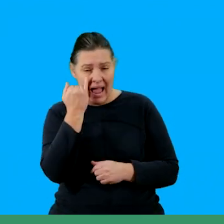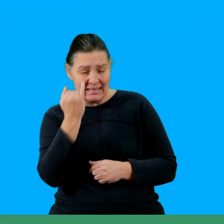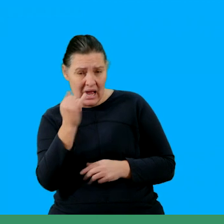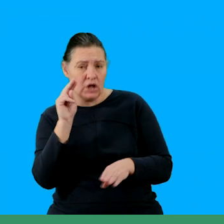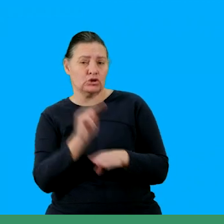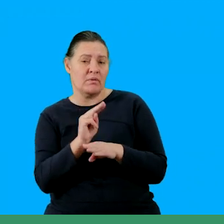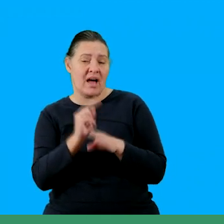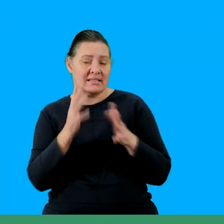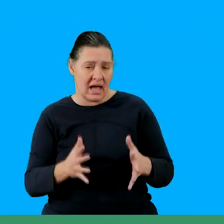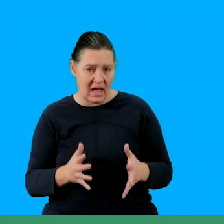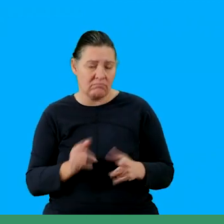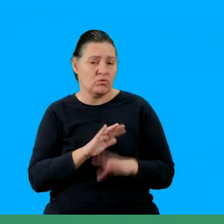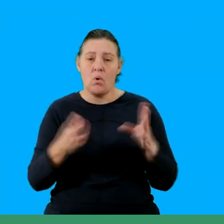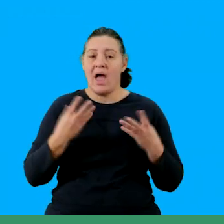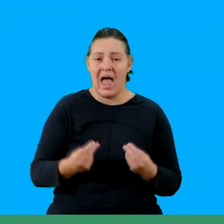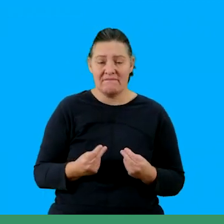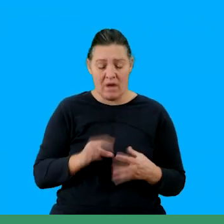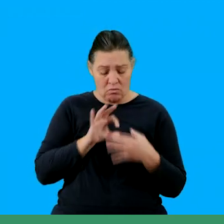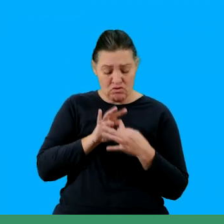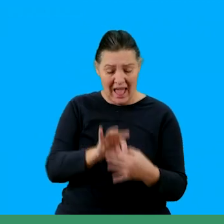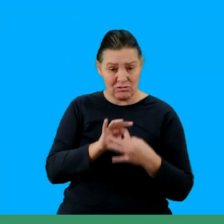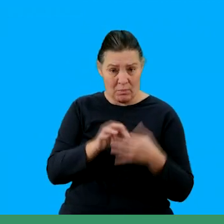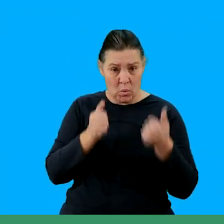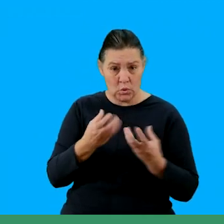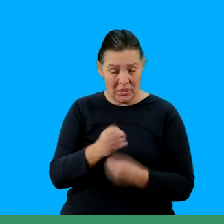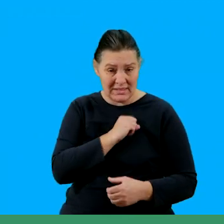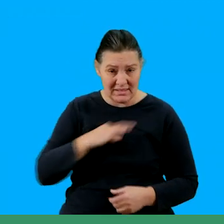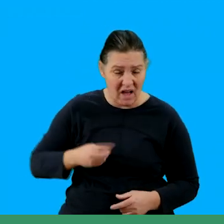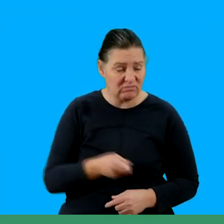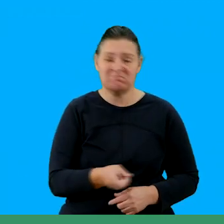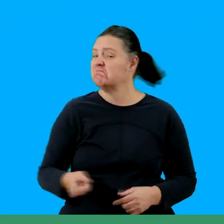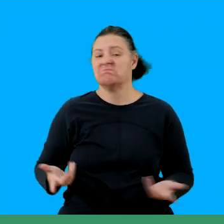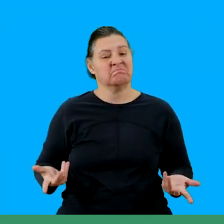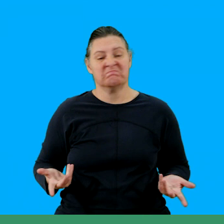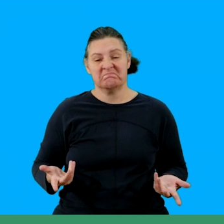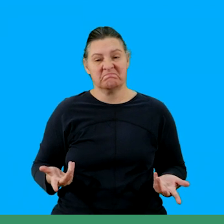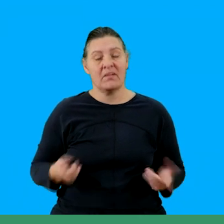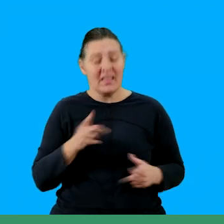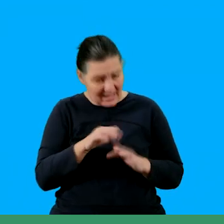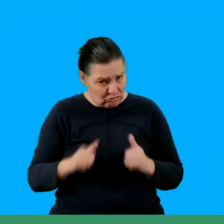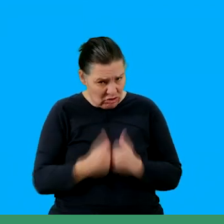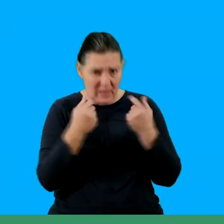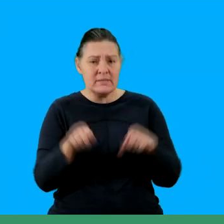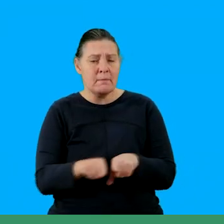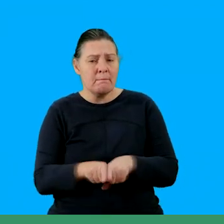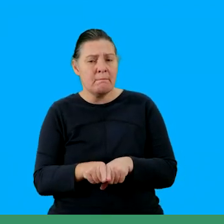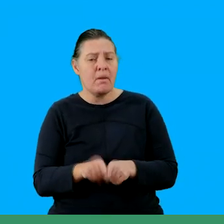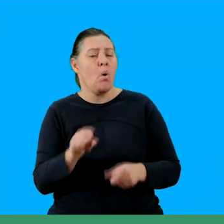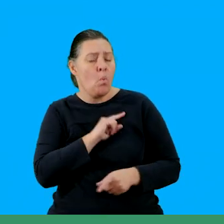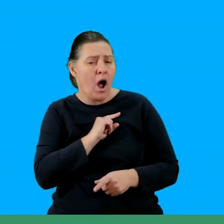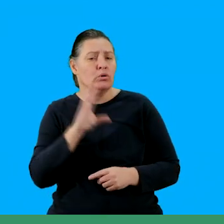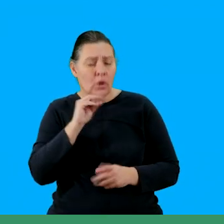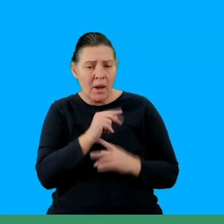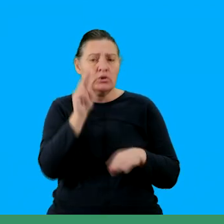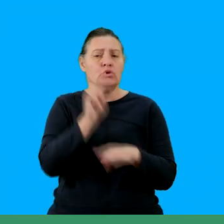that now the supervisor does not have a good working relationship with his employees. This is a challenge as well because